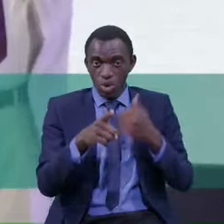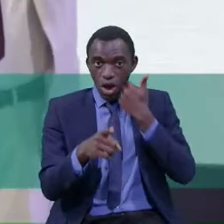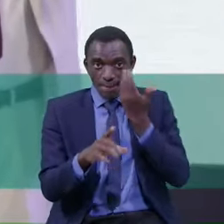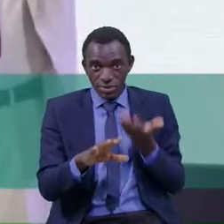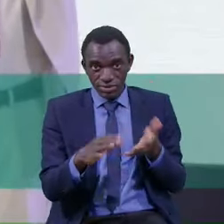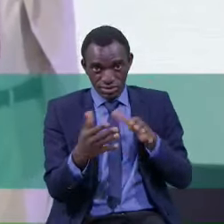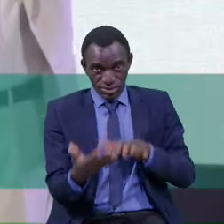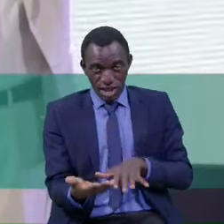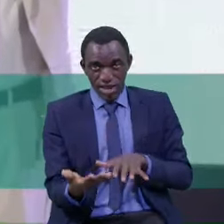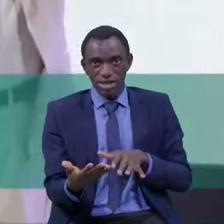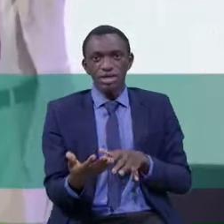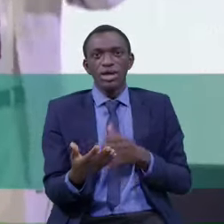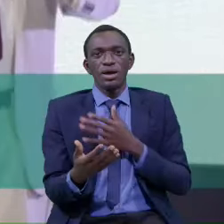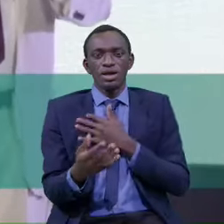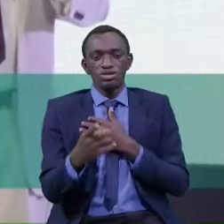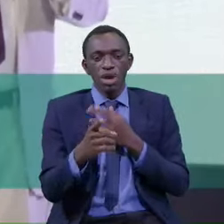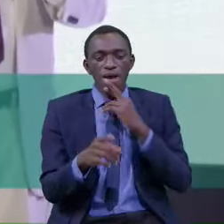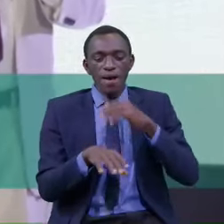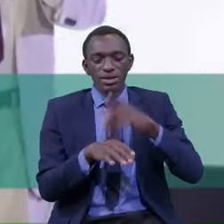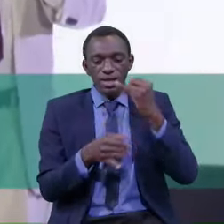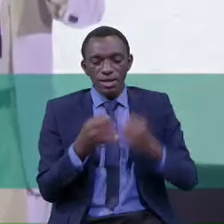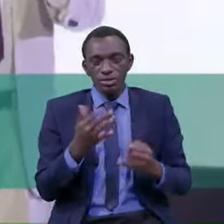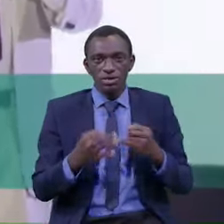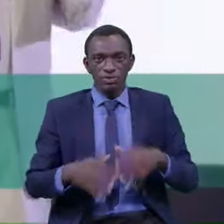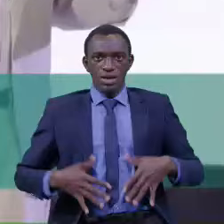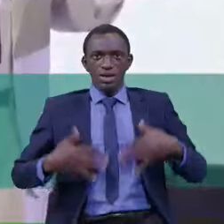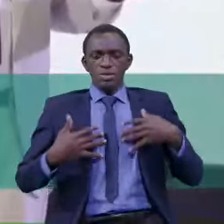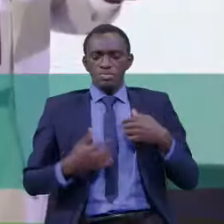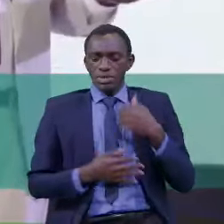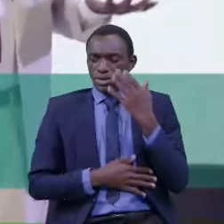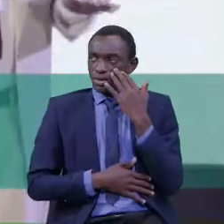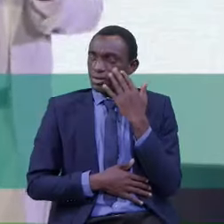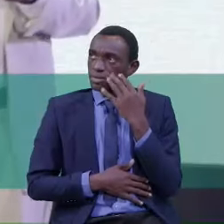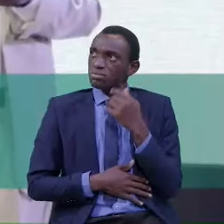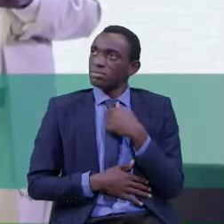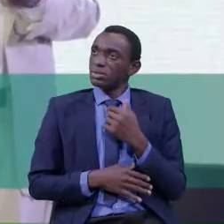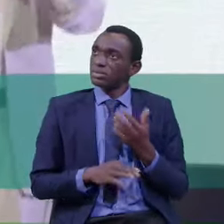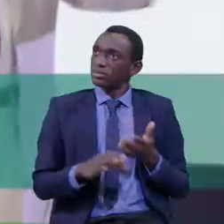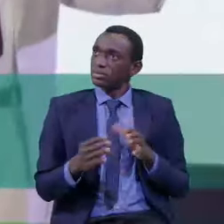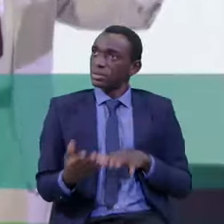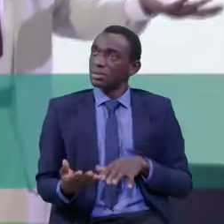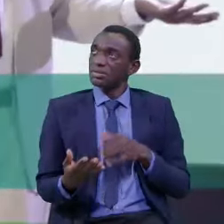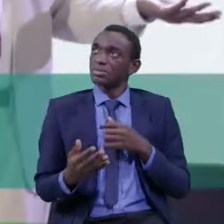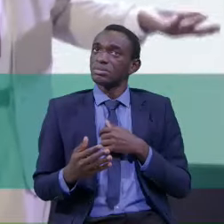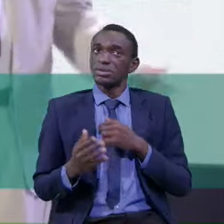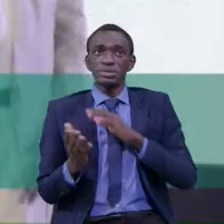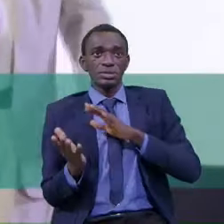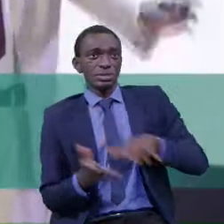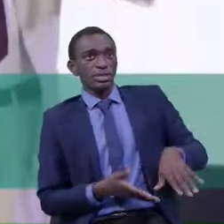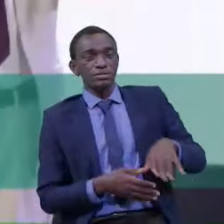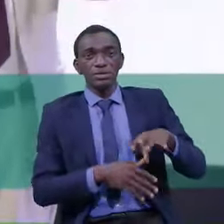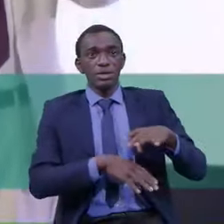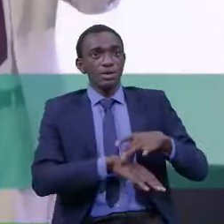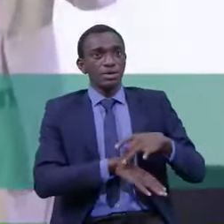the goal, you just realize, I'm dying, I'm leaving, but the goal is set before